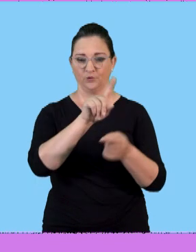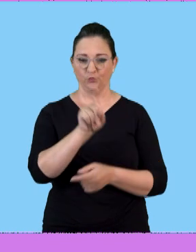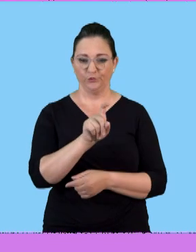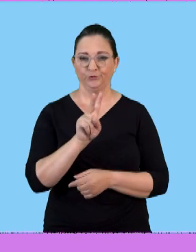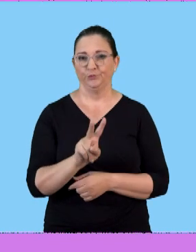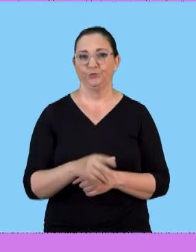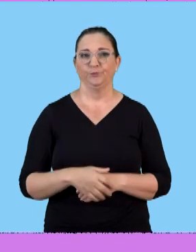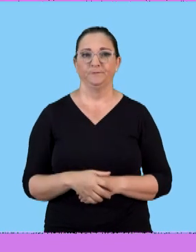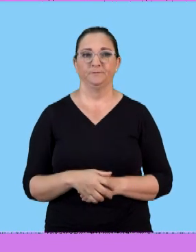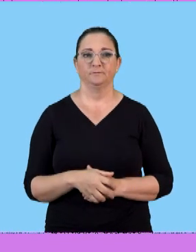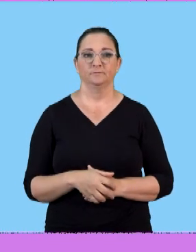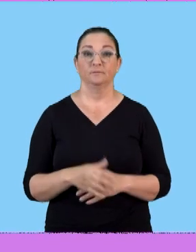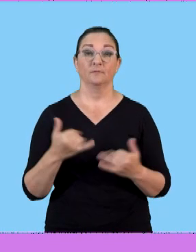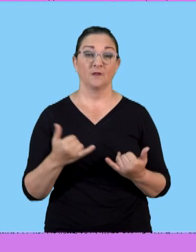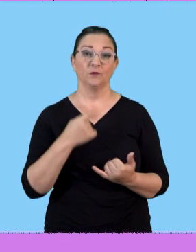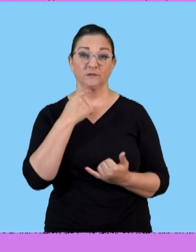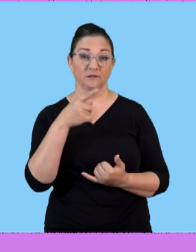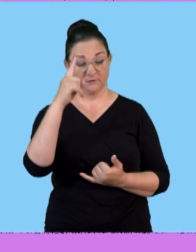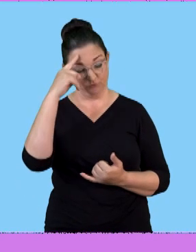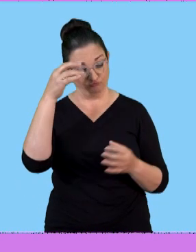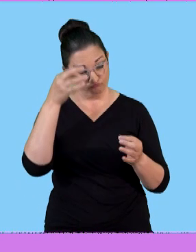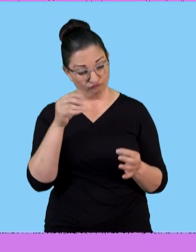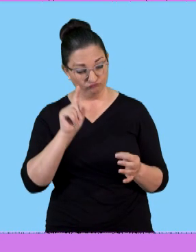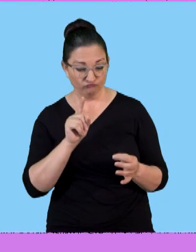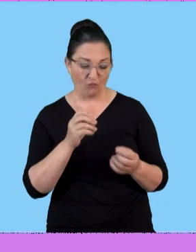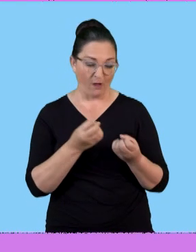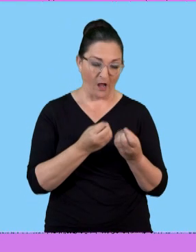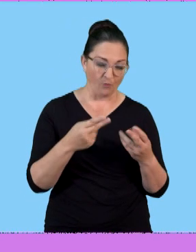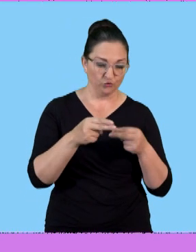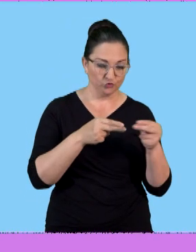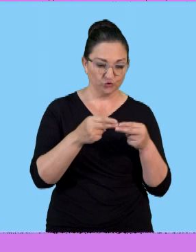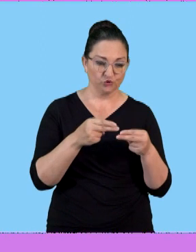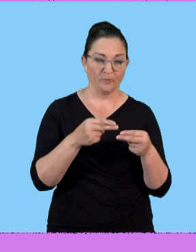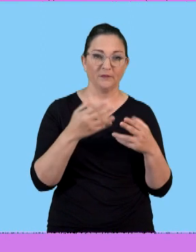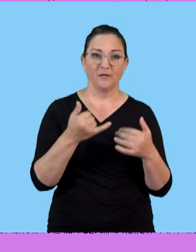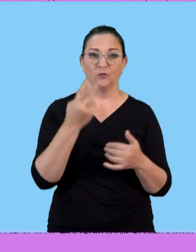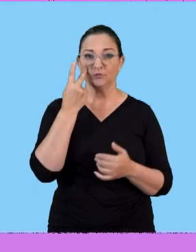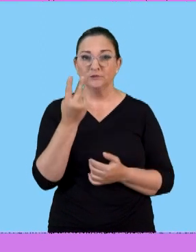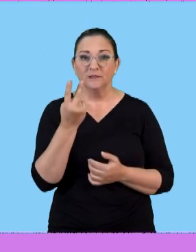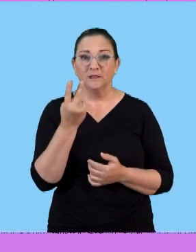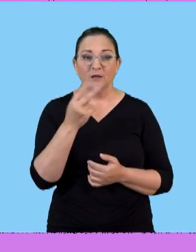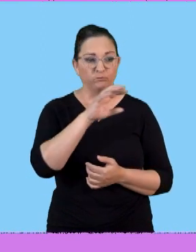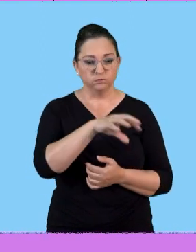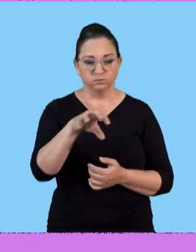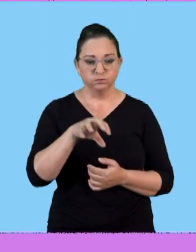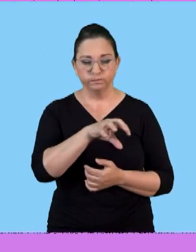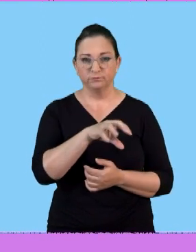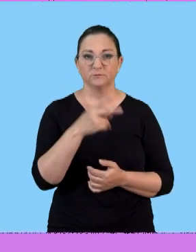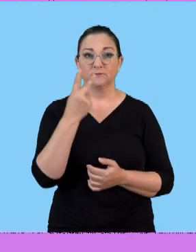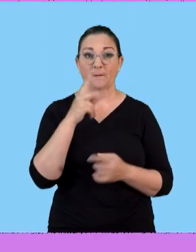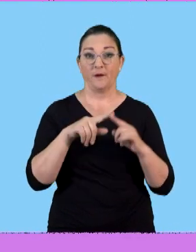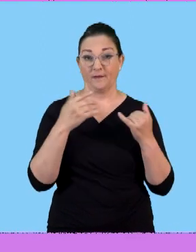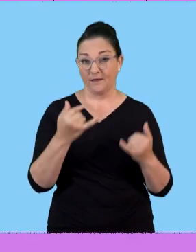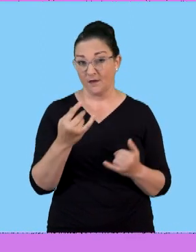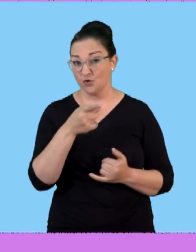like to know, and it says, determine the number of shopping centers located on this map. Remember, one of the key outcomes of the